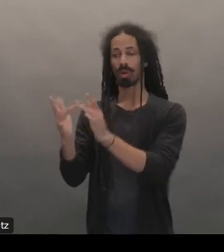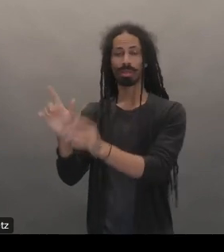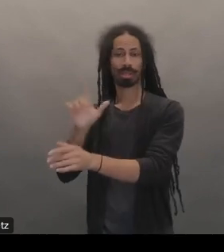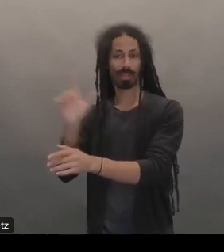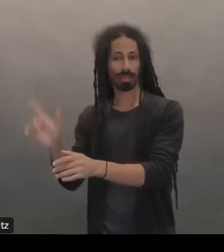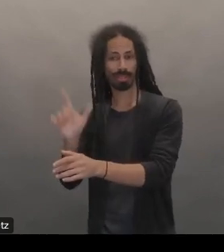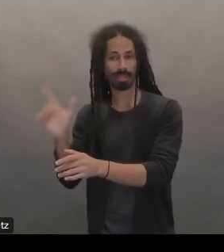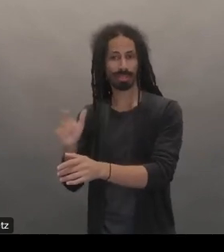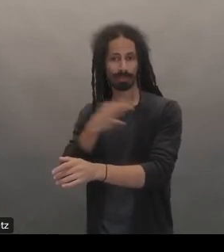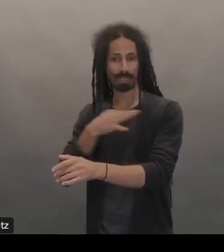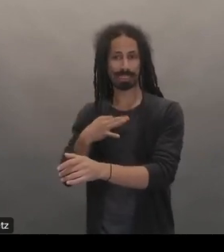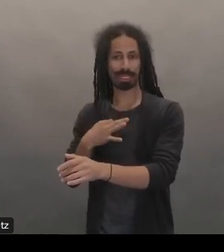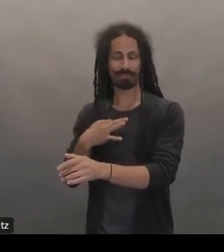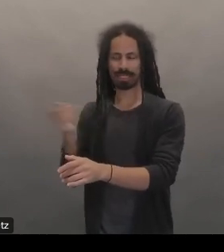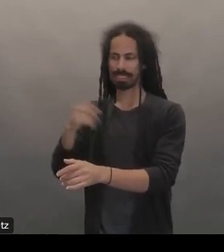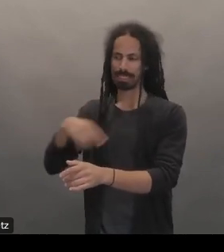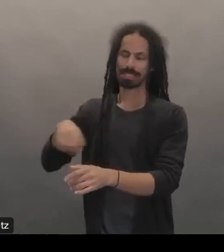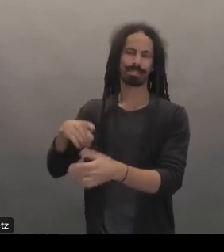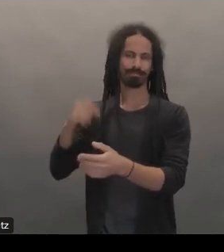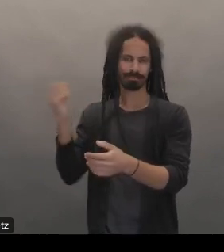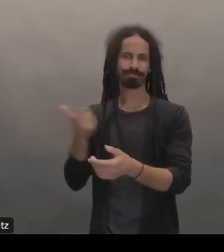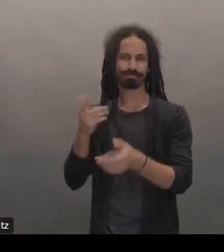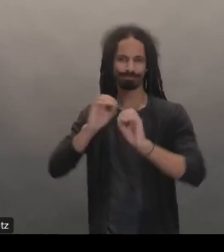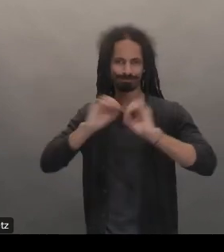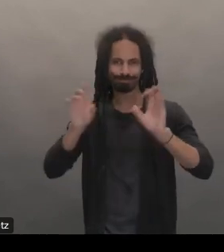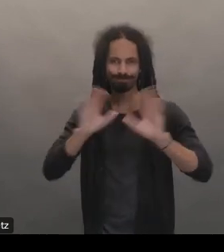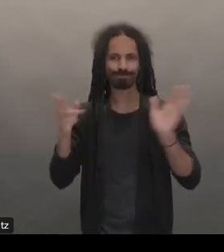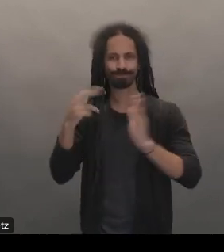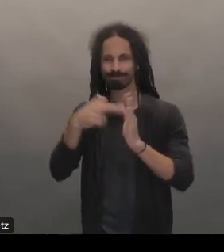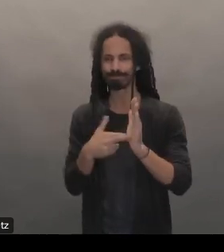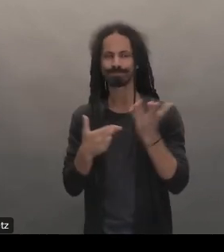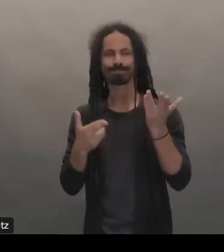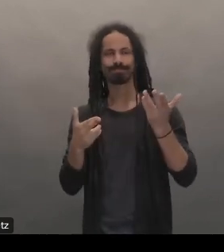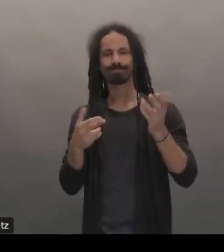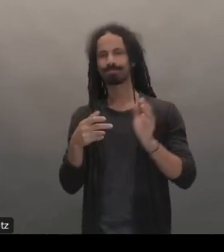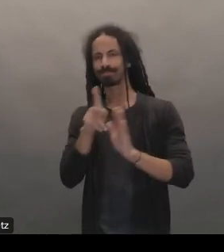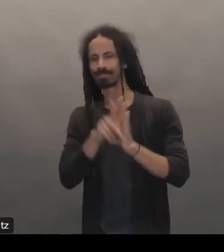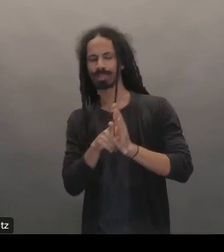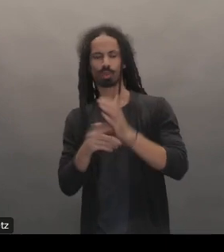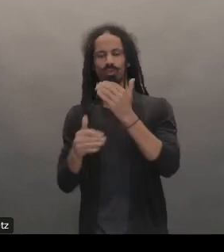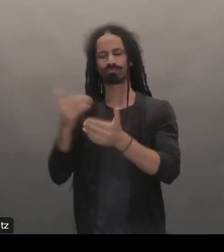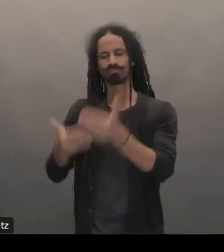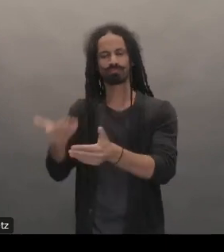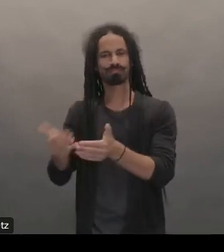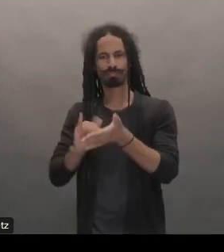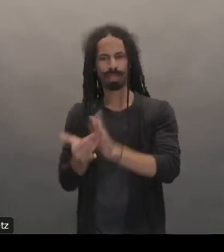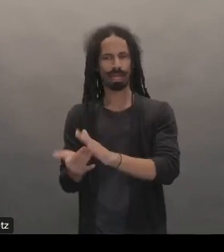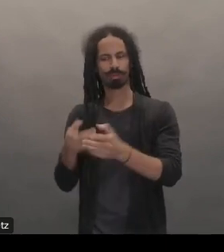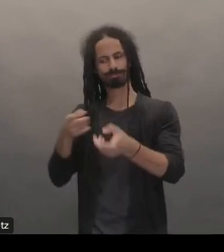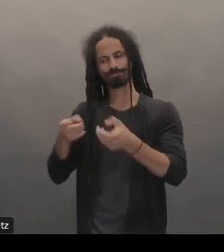to clarify for you if you have questions about copyright or licensing. Absolutely.